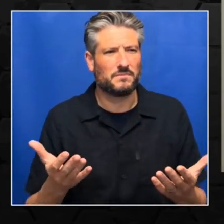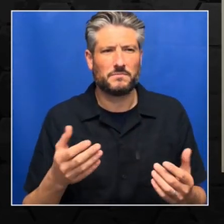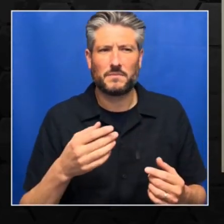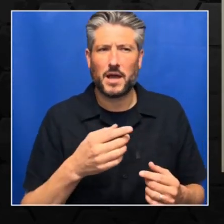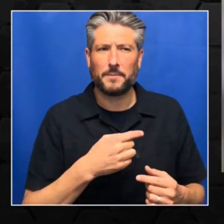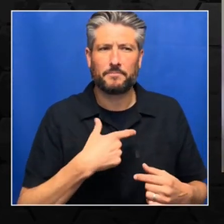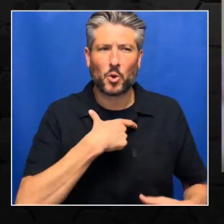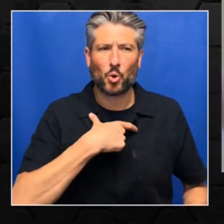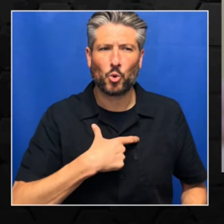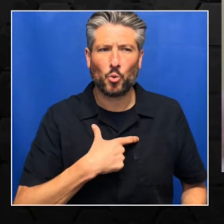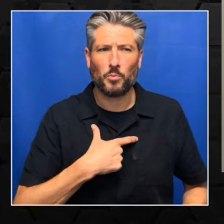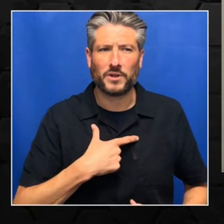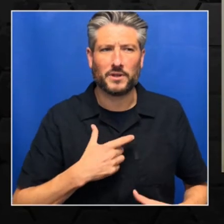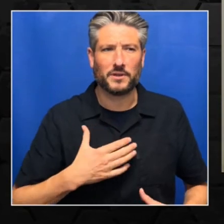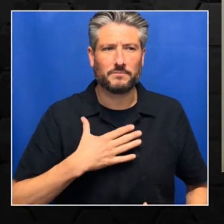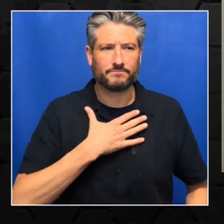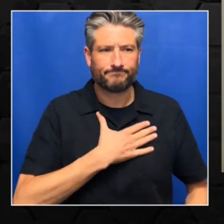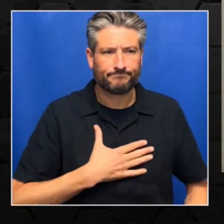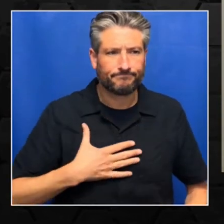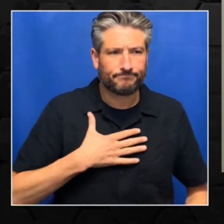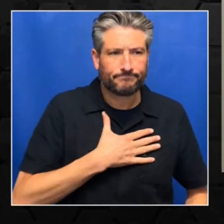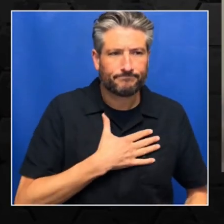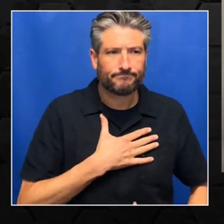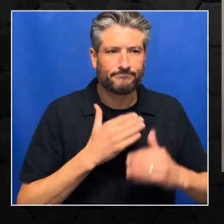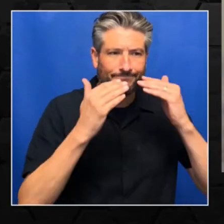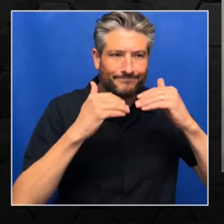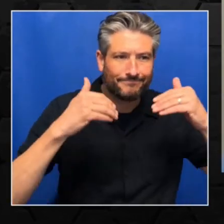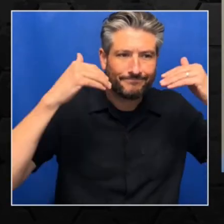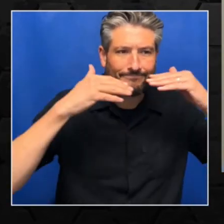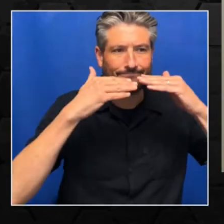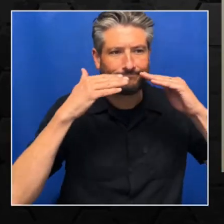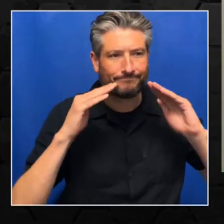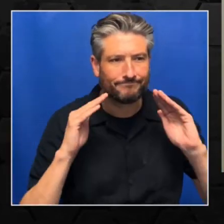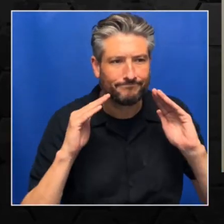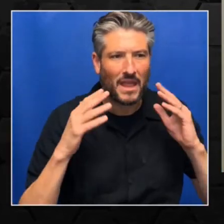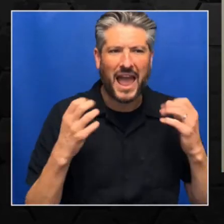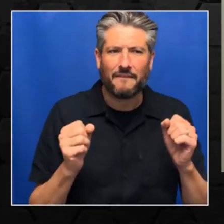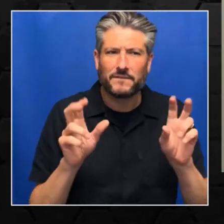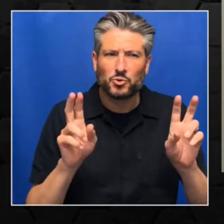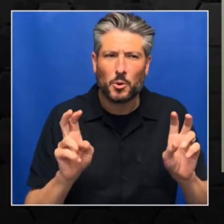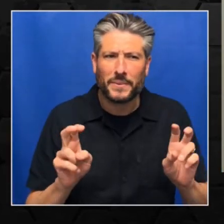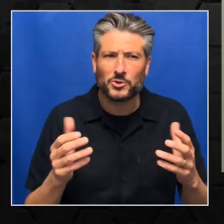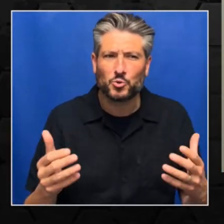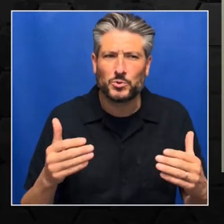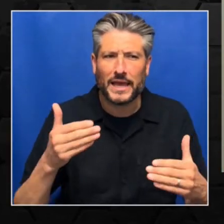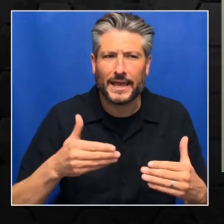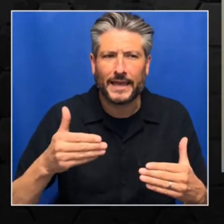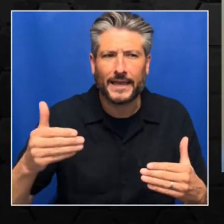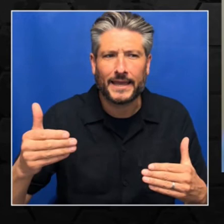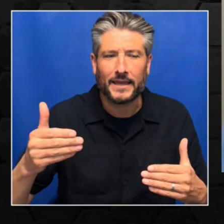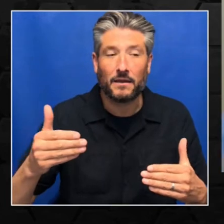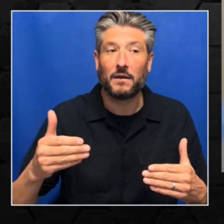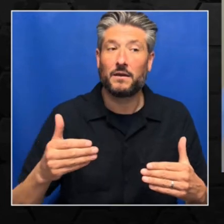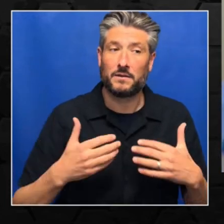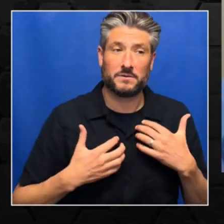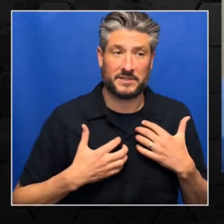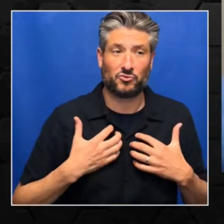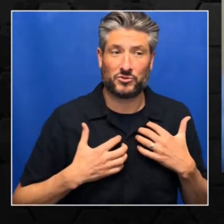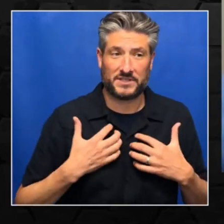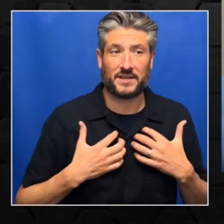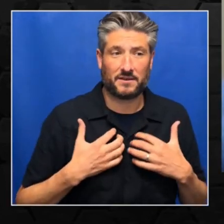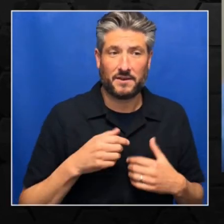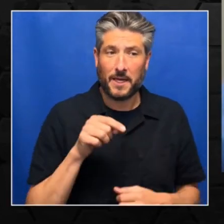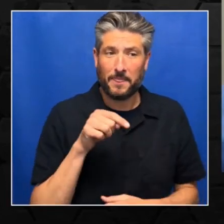very enlightening aspect of technology and biometrics as a combination. And I guess, yeah, that's where I